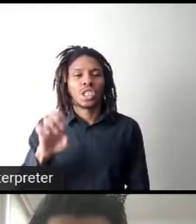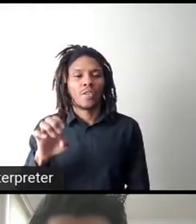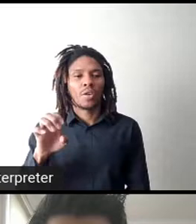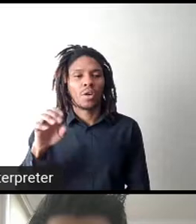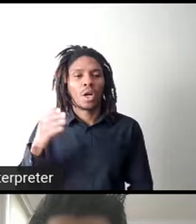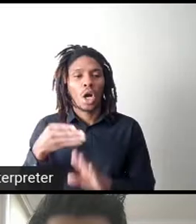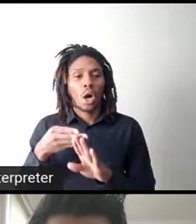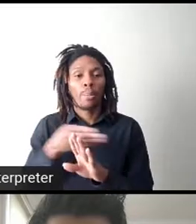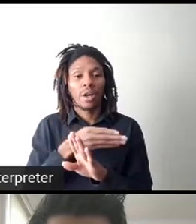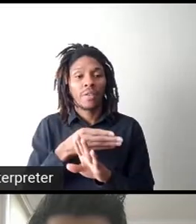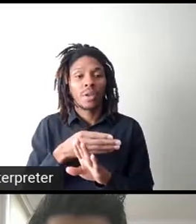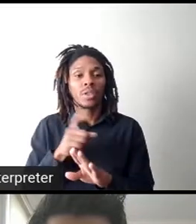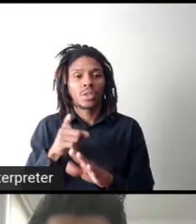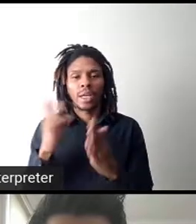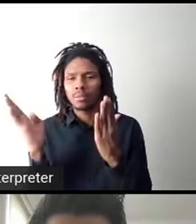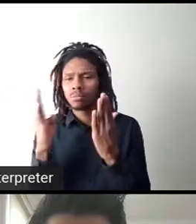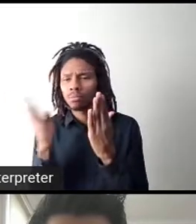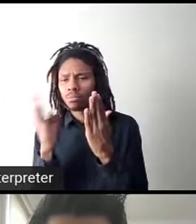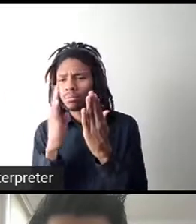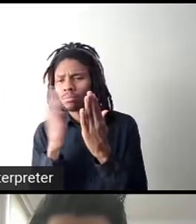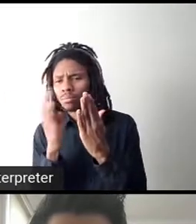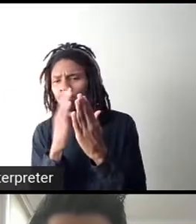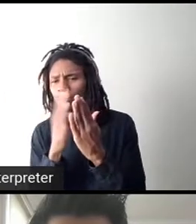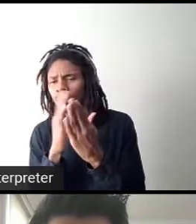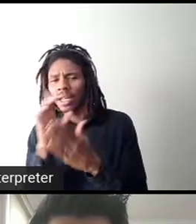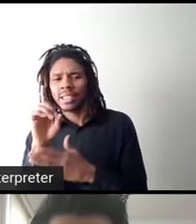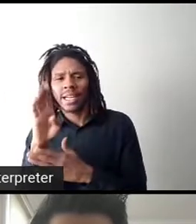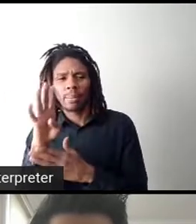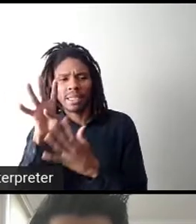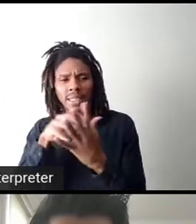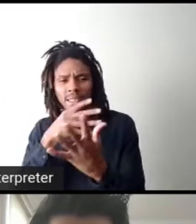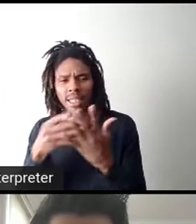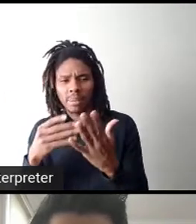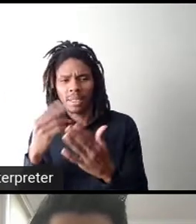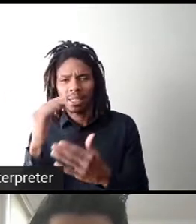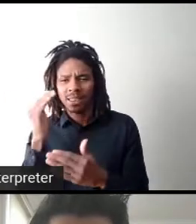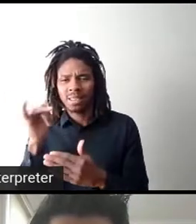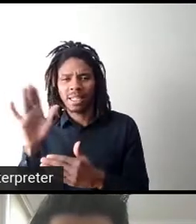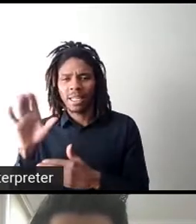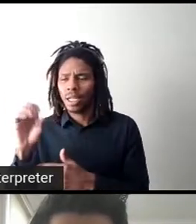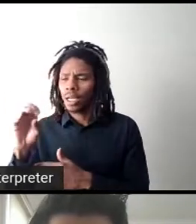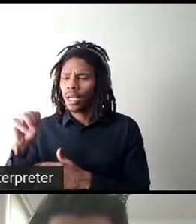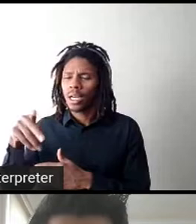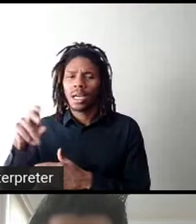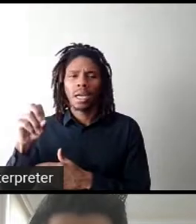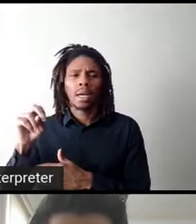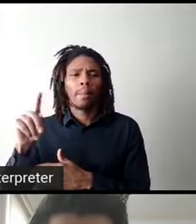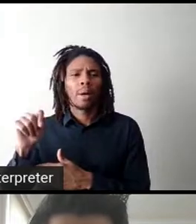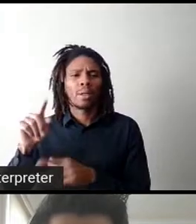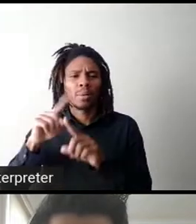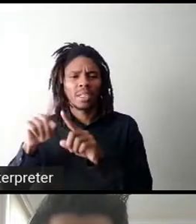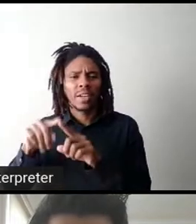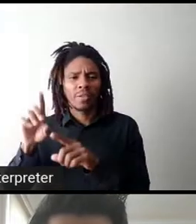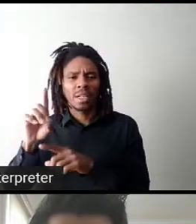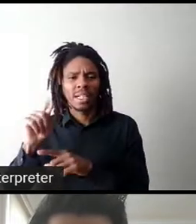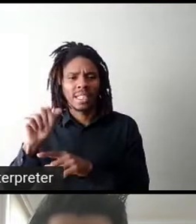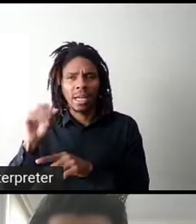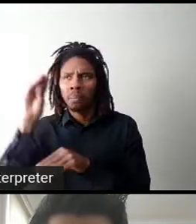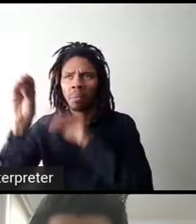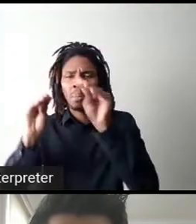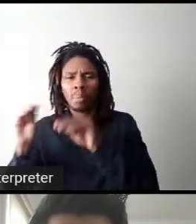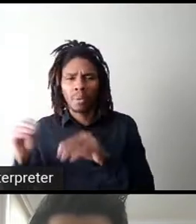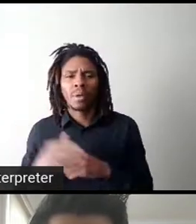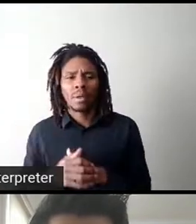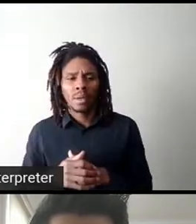actually shuffle through their database tables and see how their component scales with different data populating into it, right? This